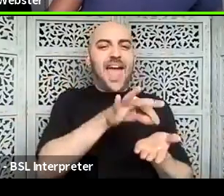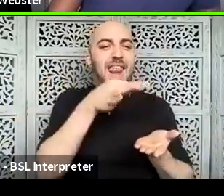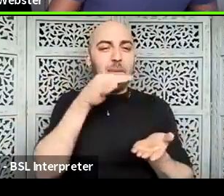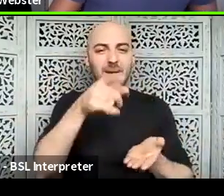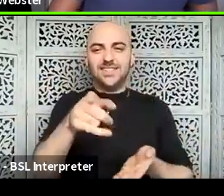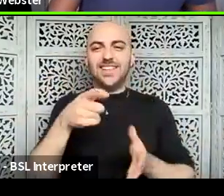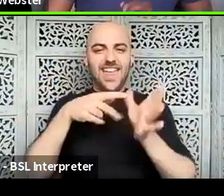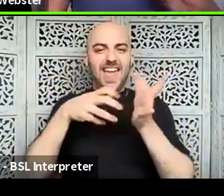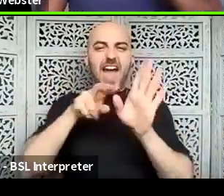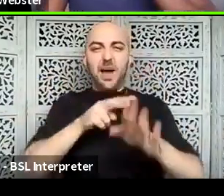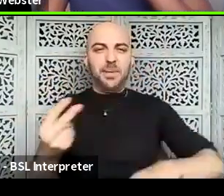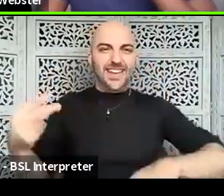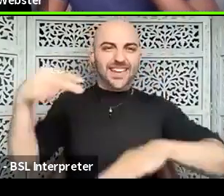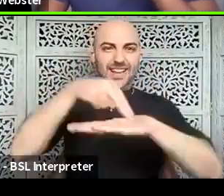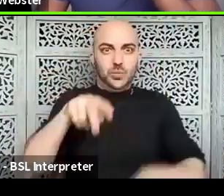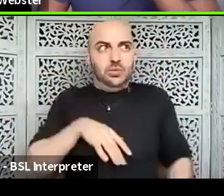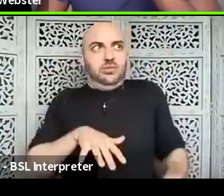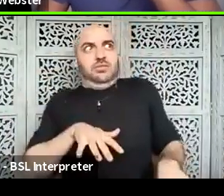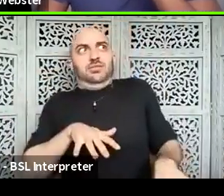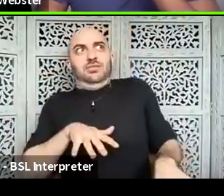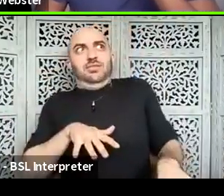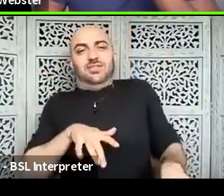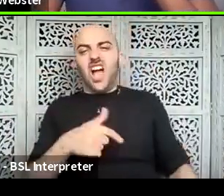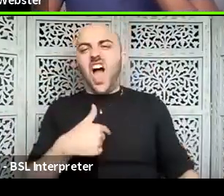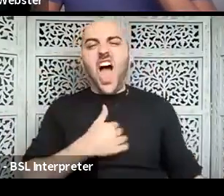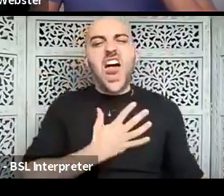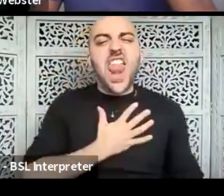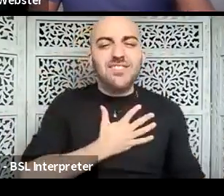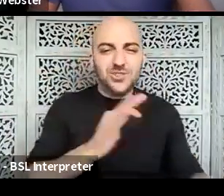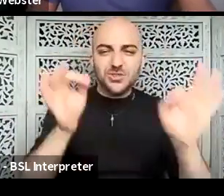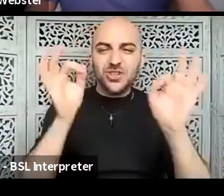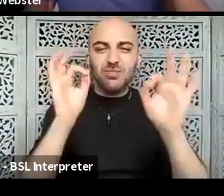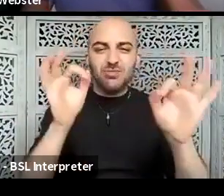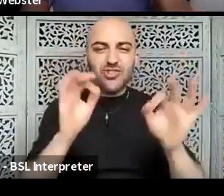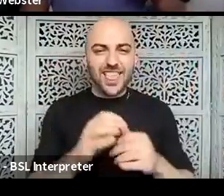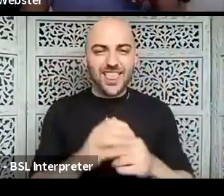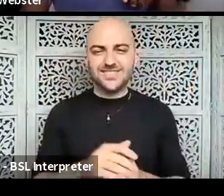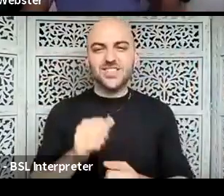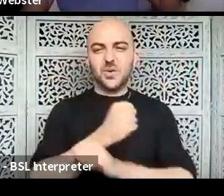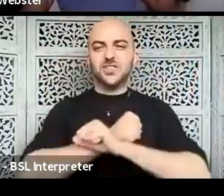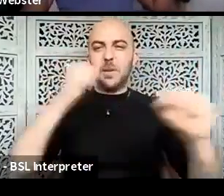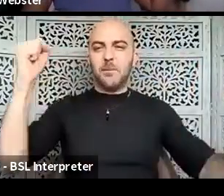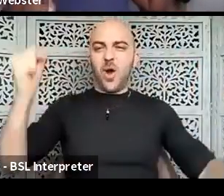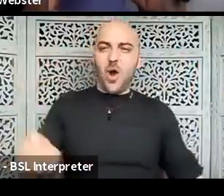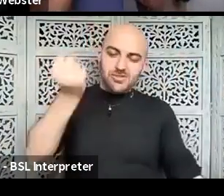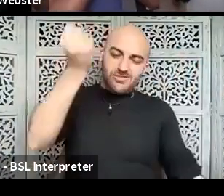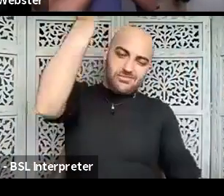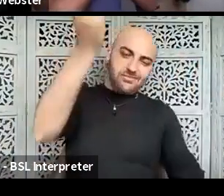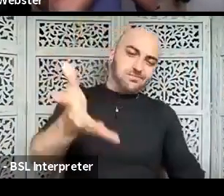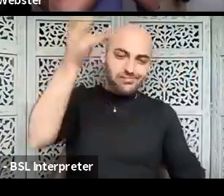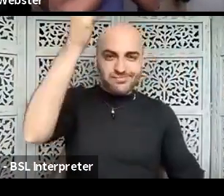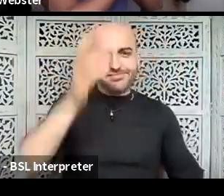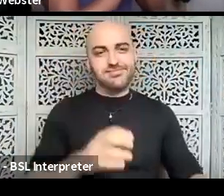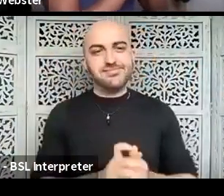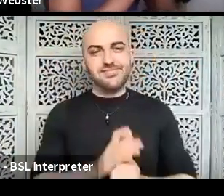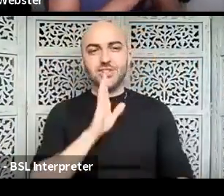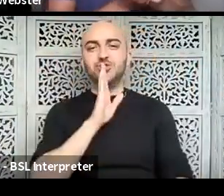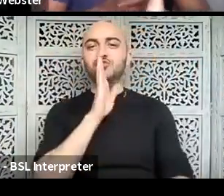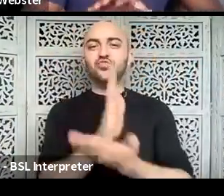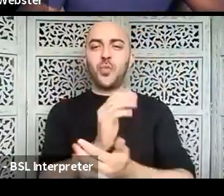oh. I loved it. Brilliant. Someone just dropped a bomb. Love that. Truth bomb.